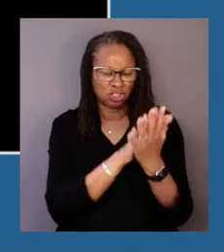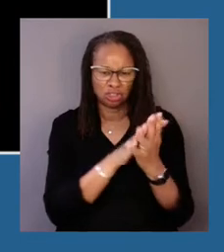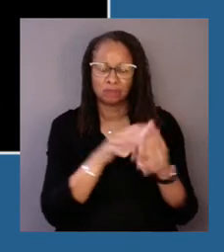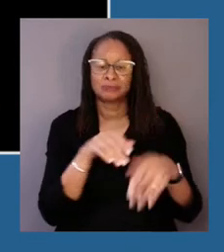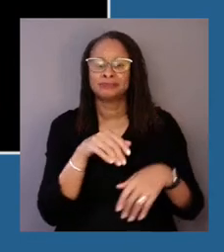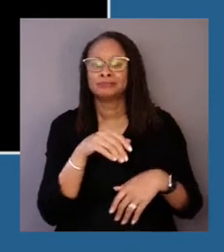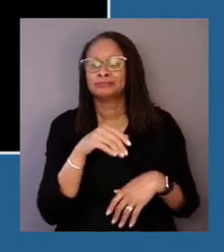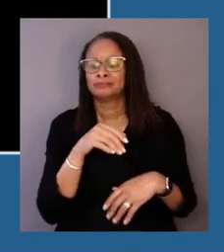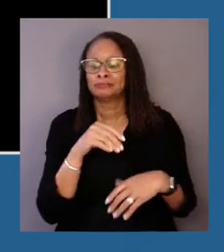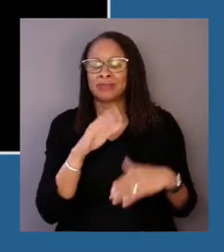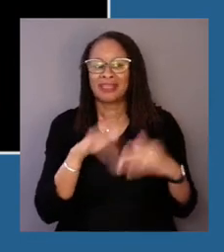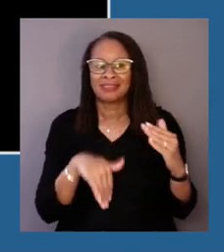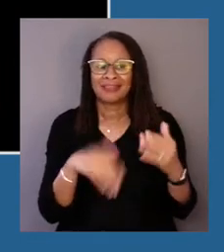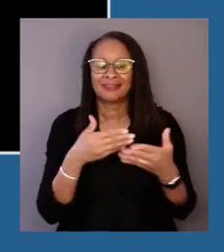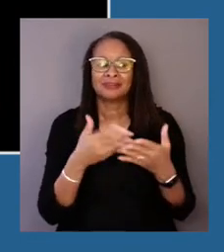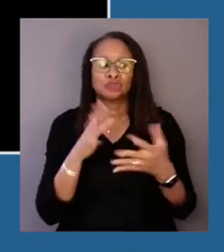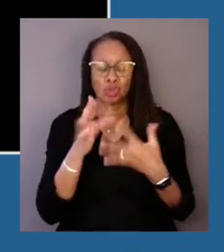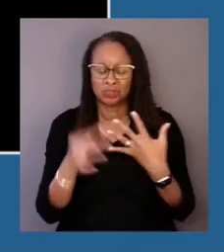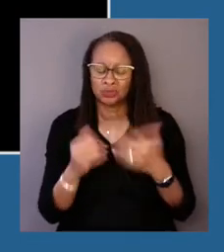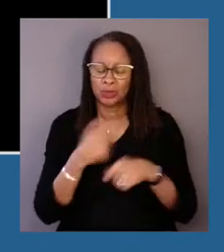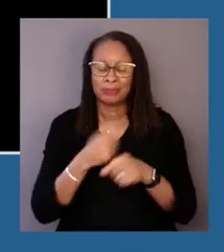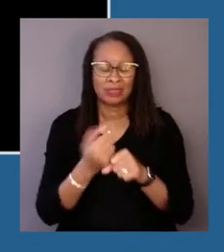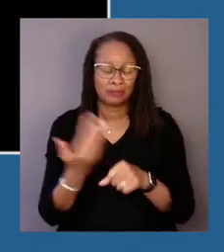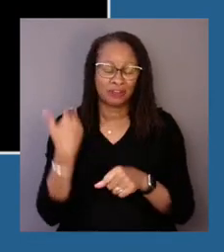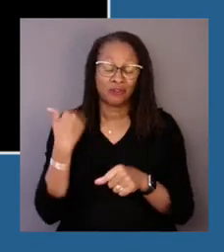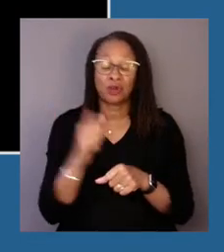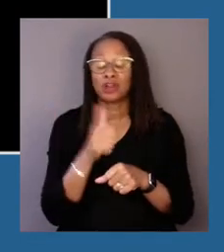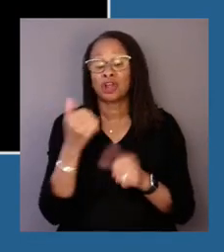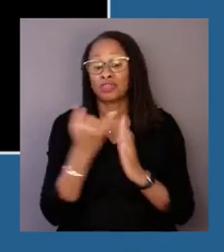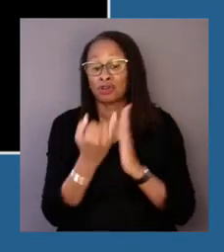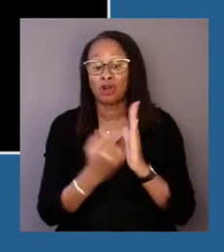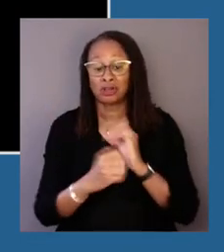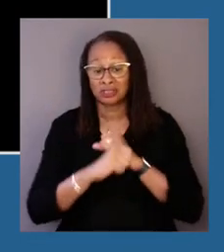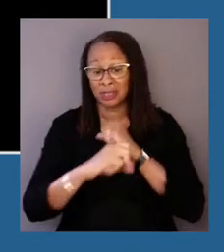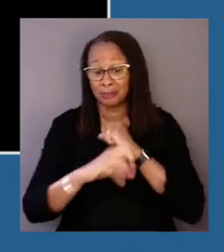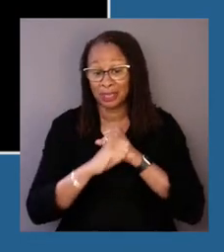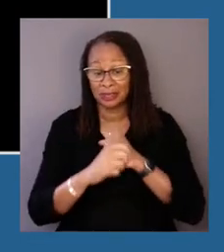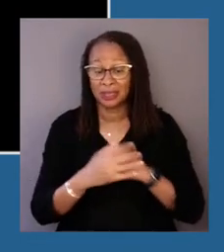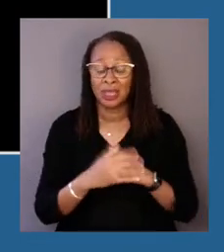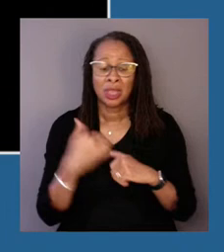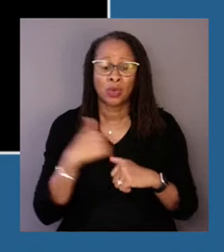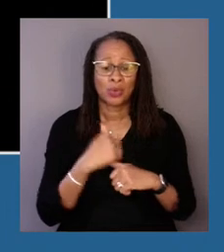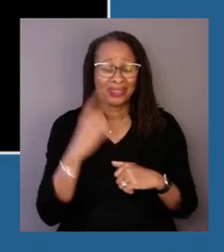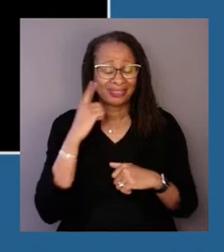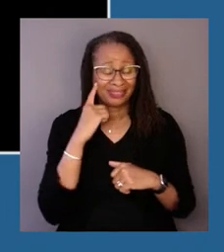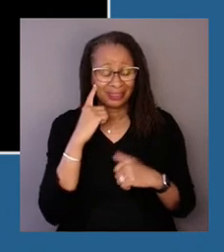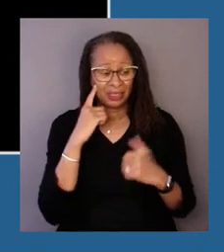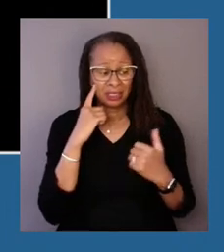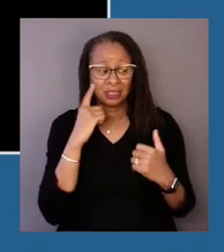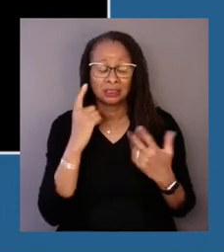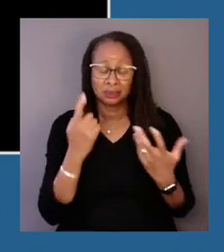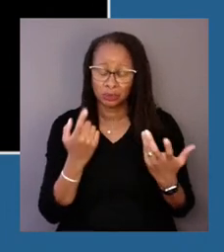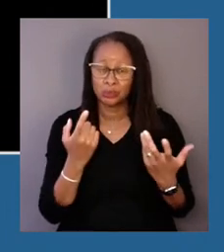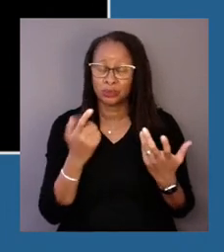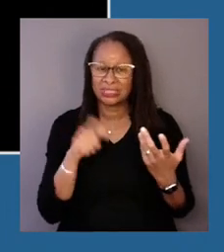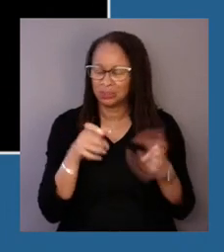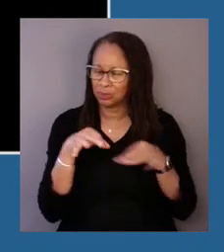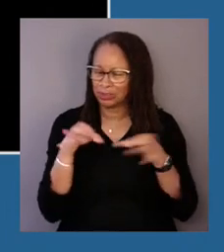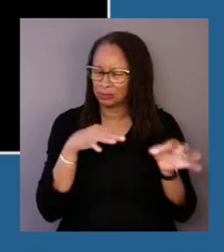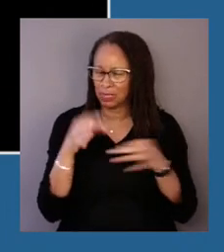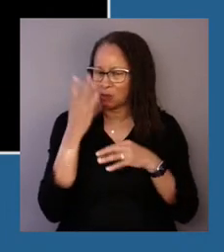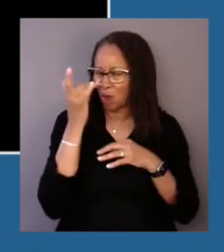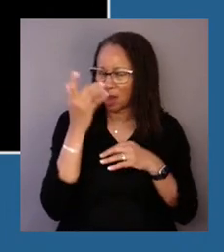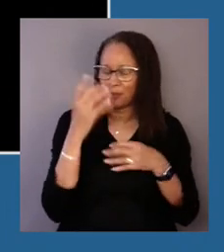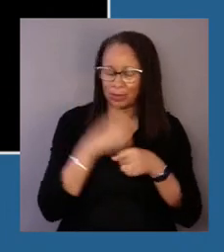we had previously made in other arts campaigns. And we think it bears a moment of explanation as to